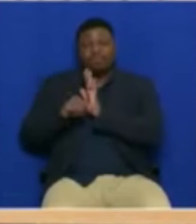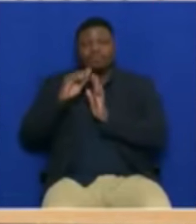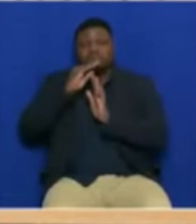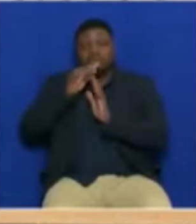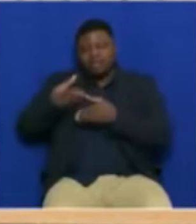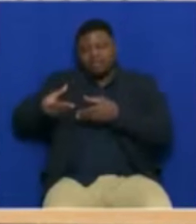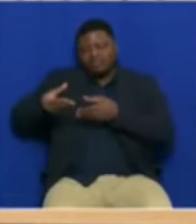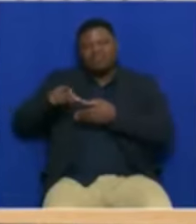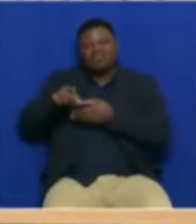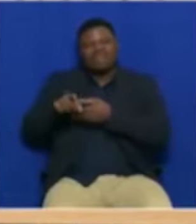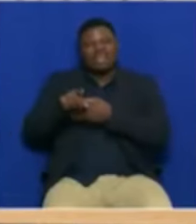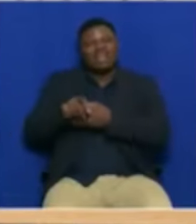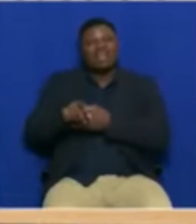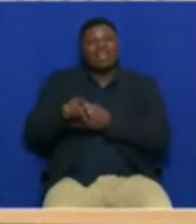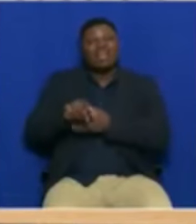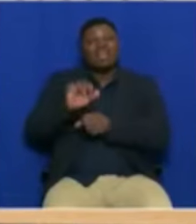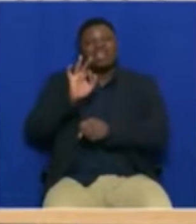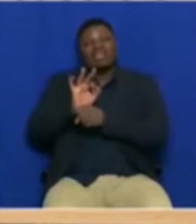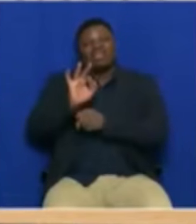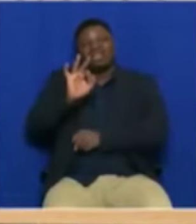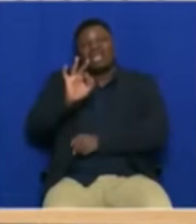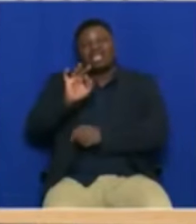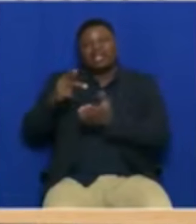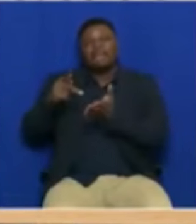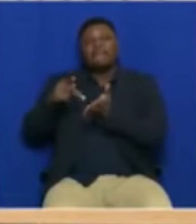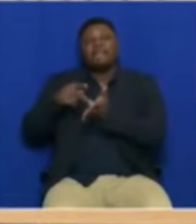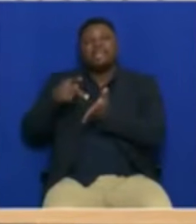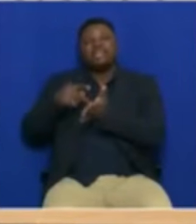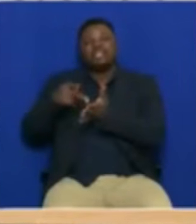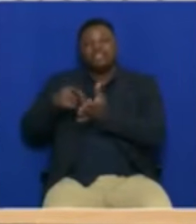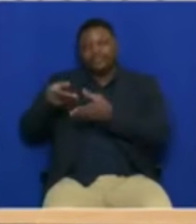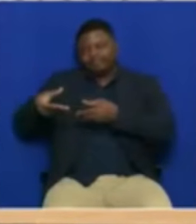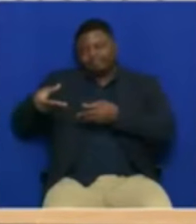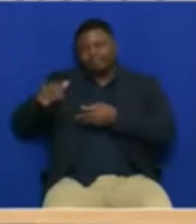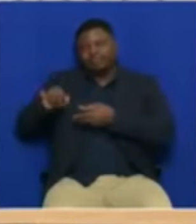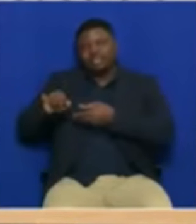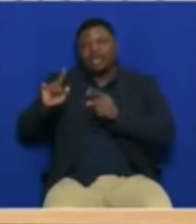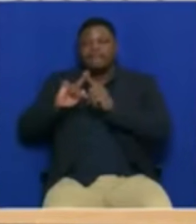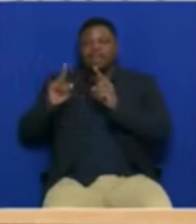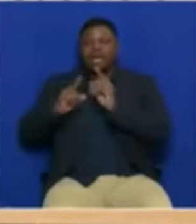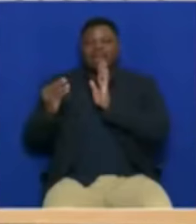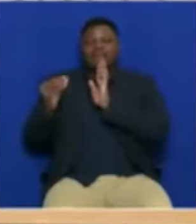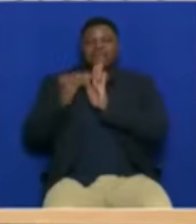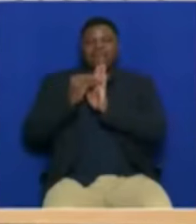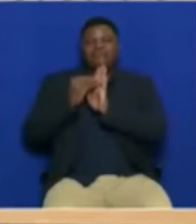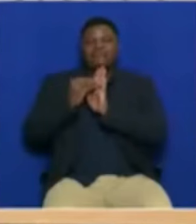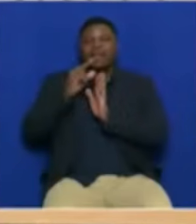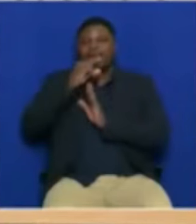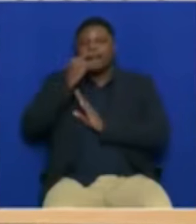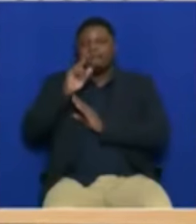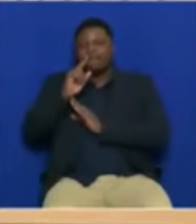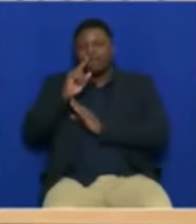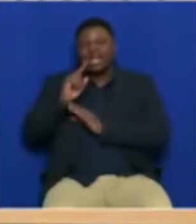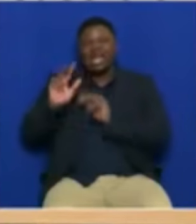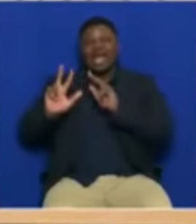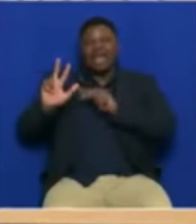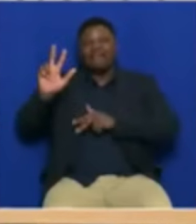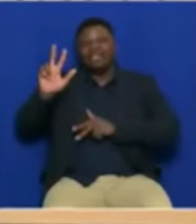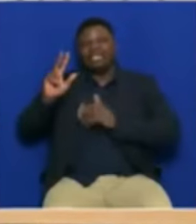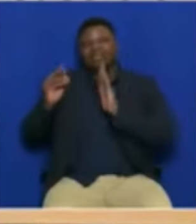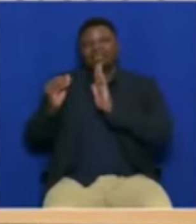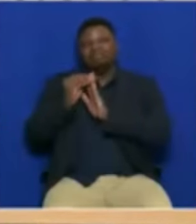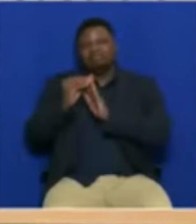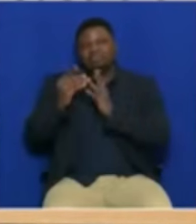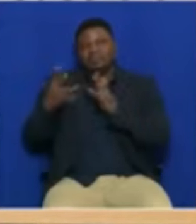just names it as an affidavit. Is that correct? That's correct, Chair, Commissioners. For